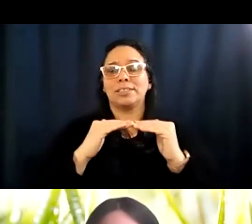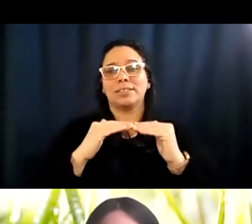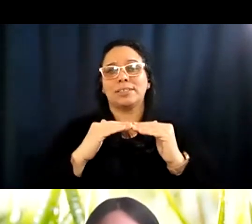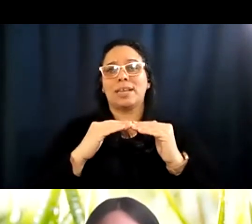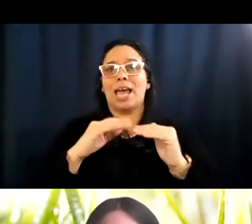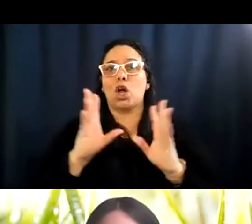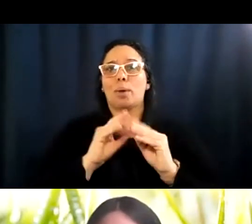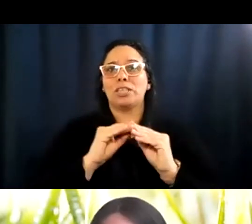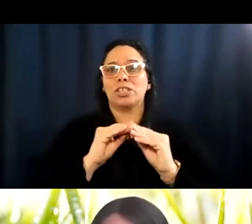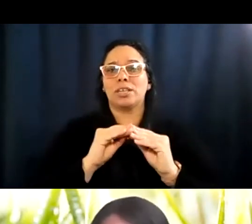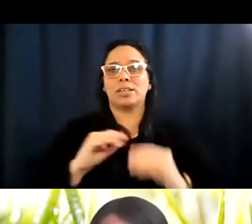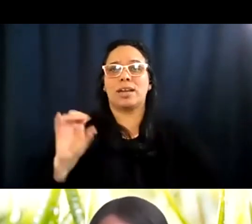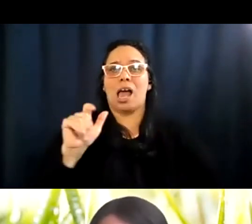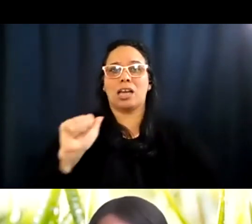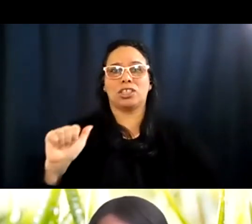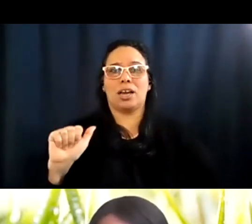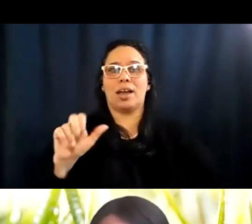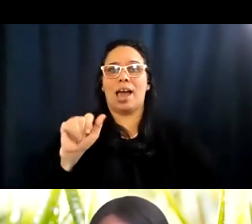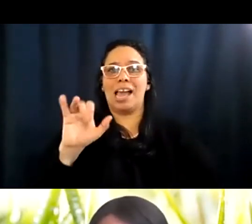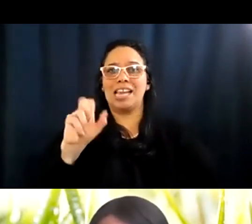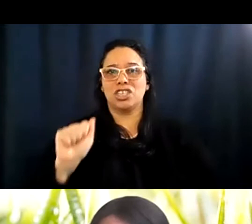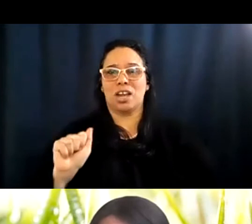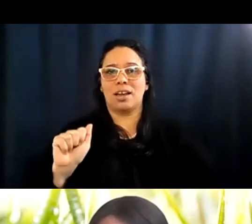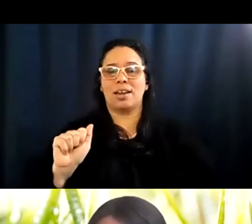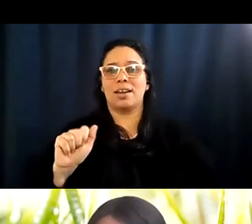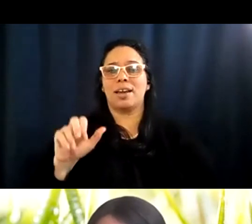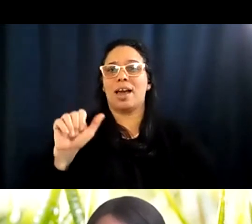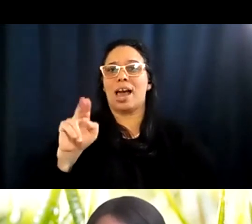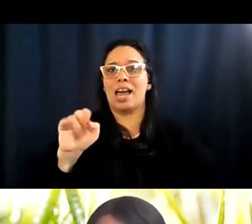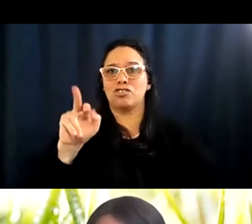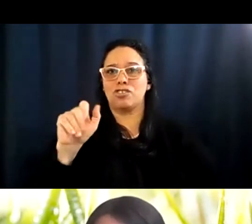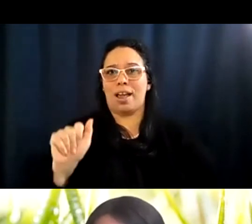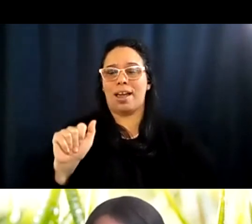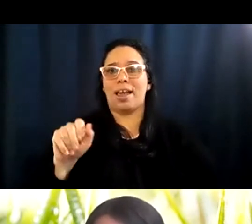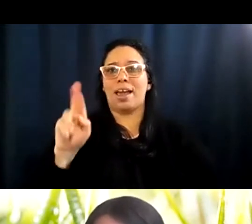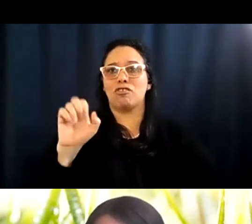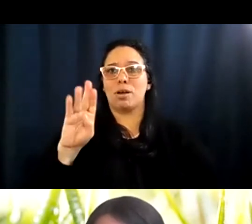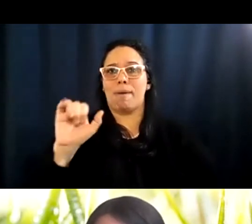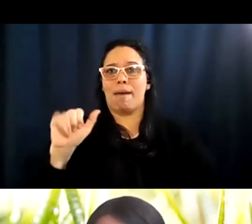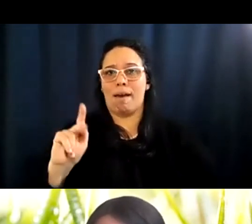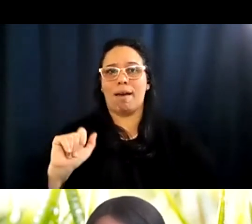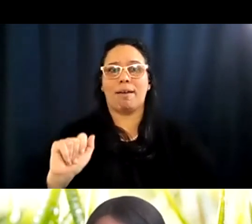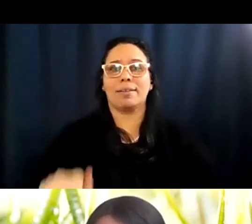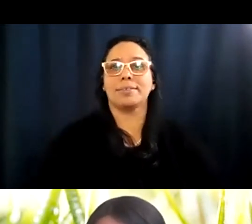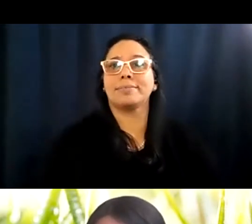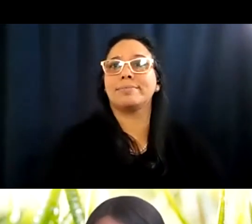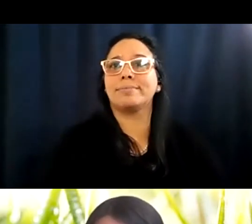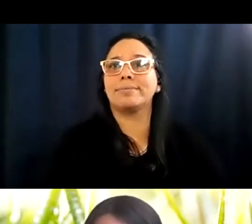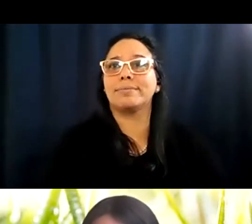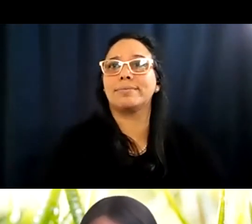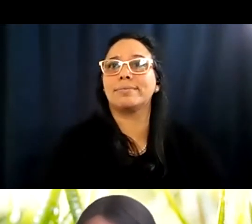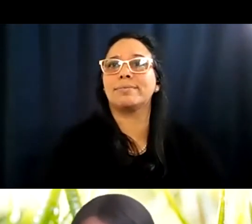Their names are Asha Nettles, Aisha Kawaja, Andrea Frosto, and Rebecca Hasgard. For Asha's